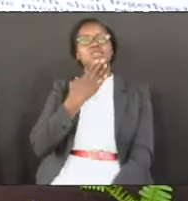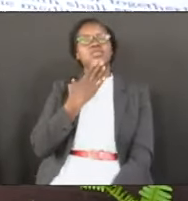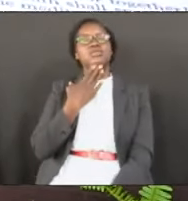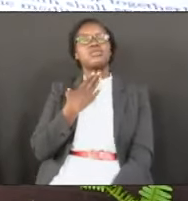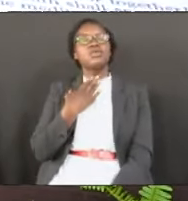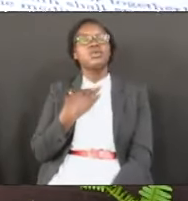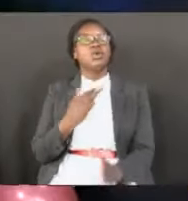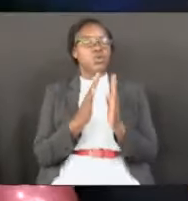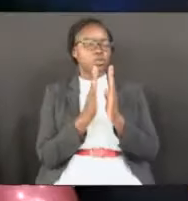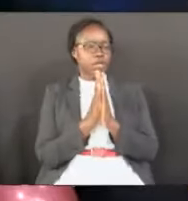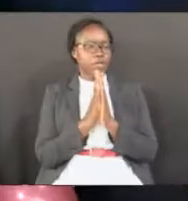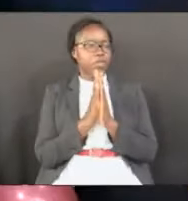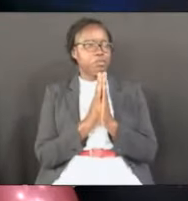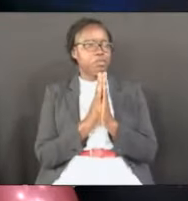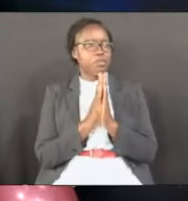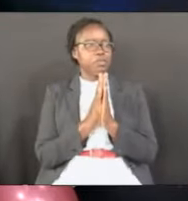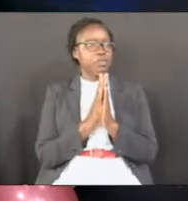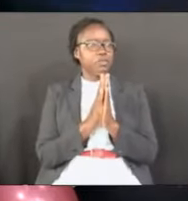pray.